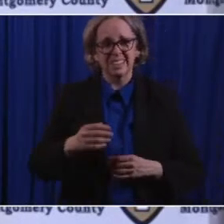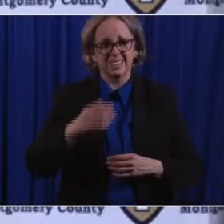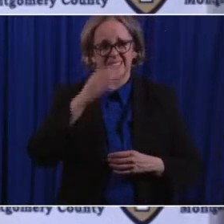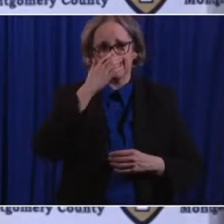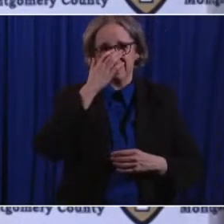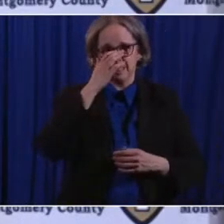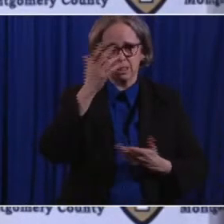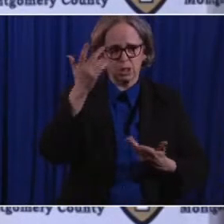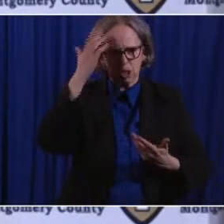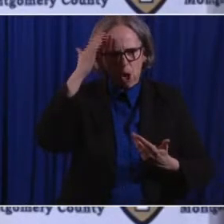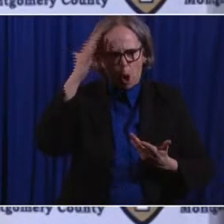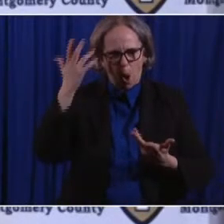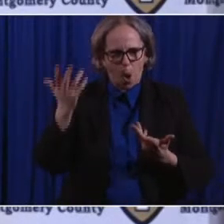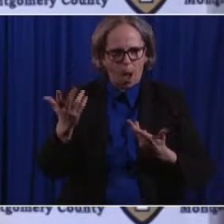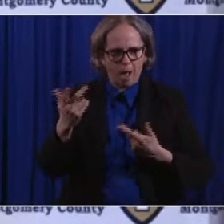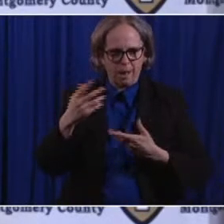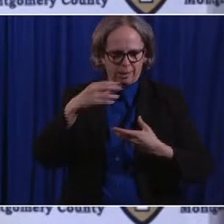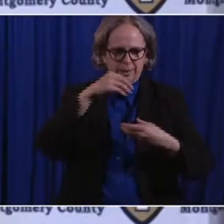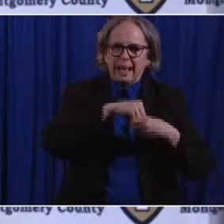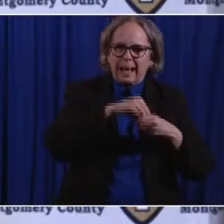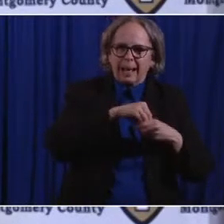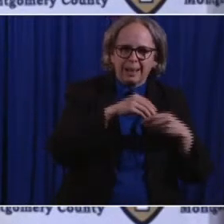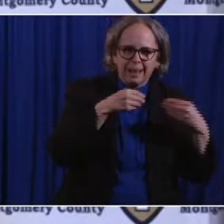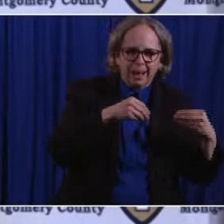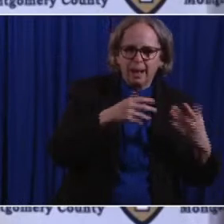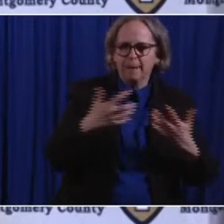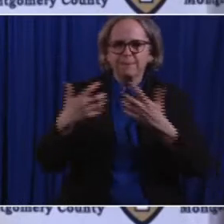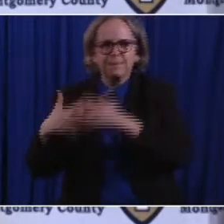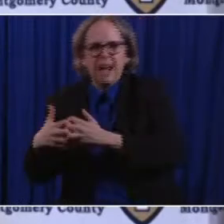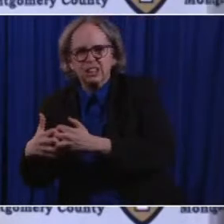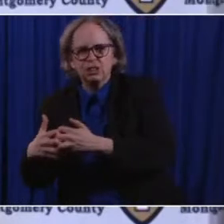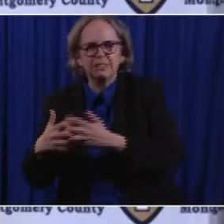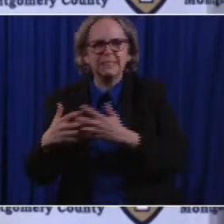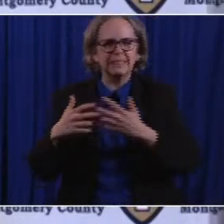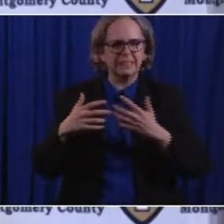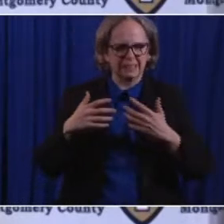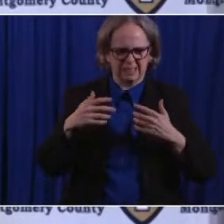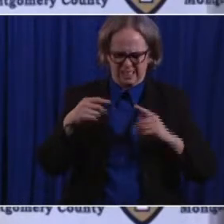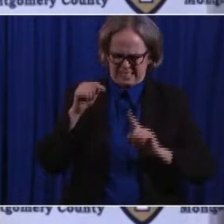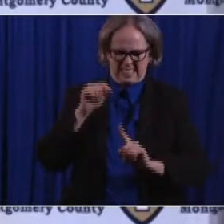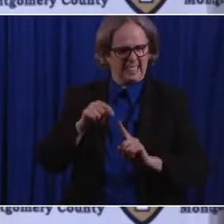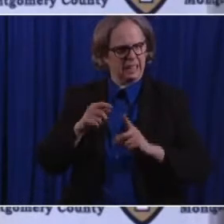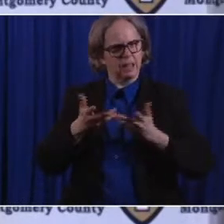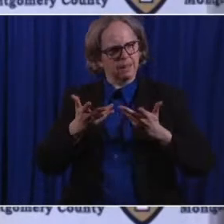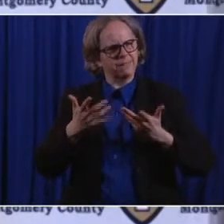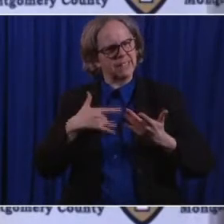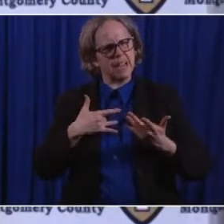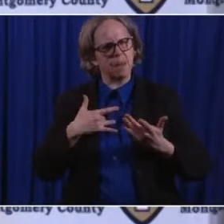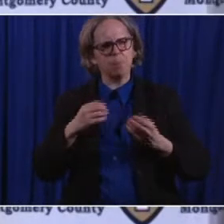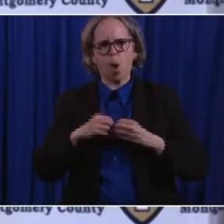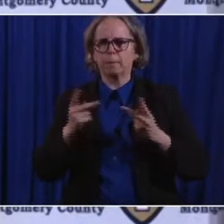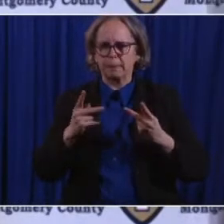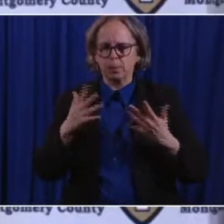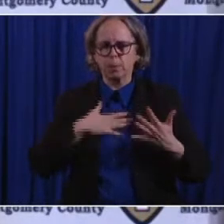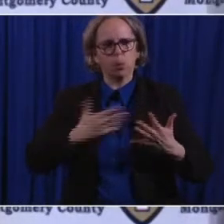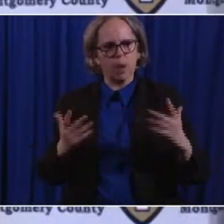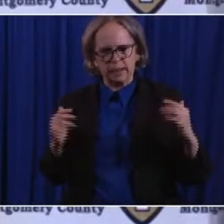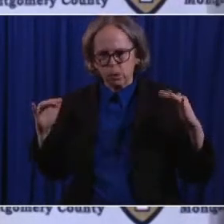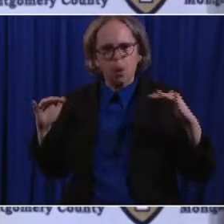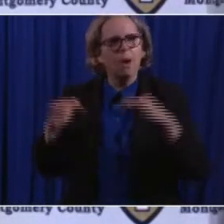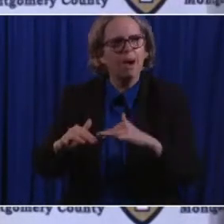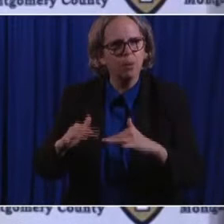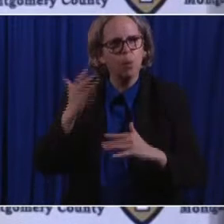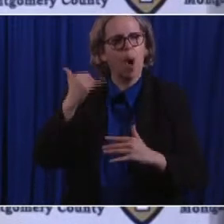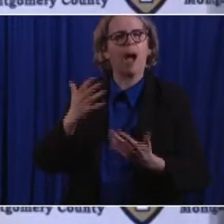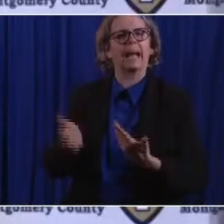it in a factory, we think will increase the percentage of those employees who get it. It will be more